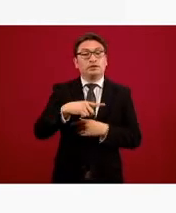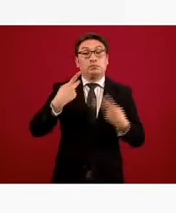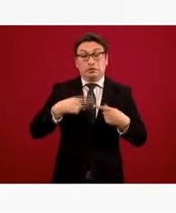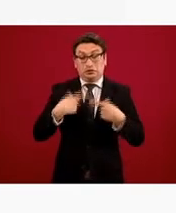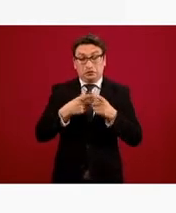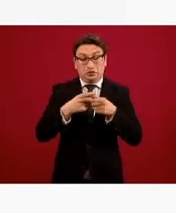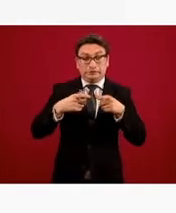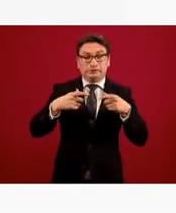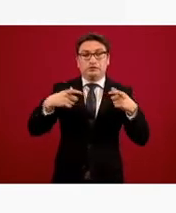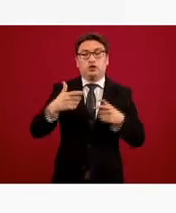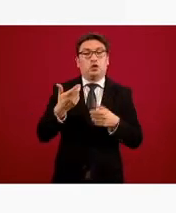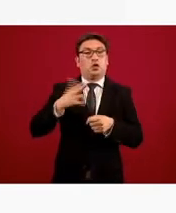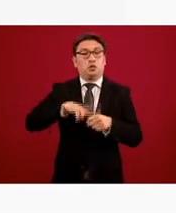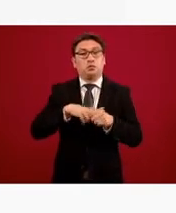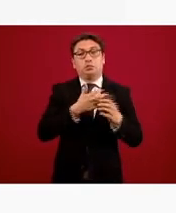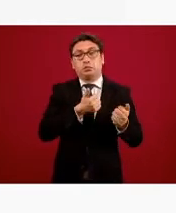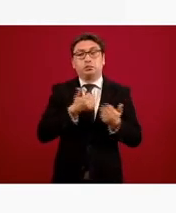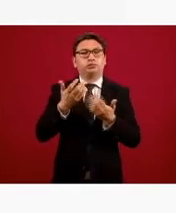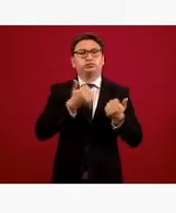then